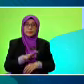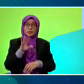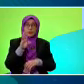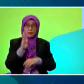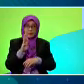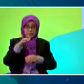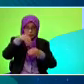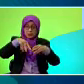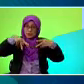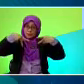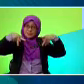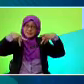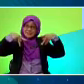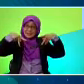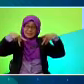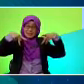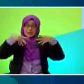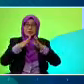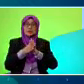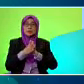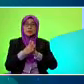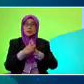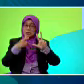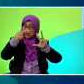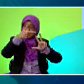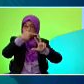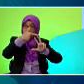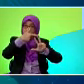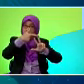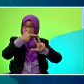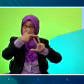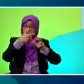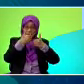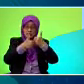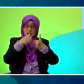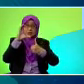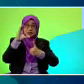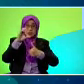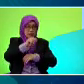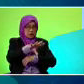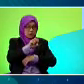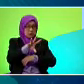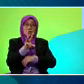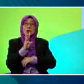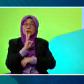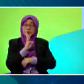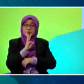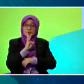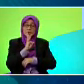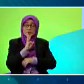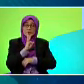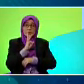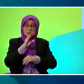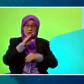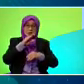table in a plastic bag. And the final one, bread C, I sprinkled some water on it and put it in a plastic